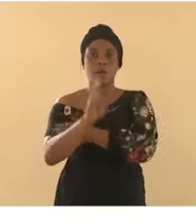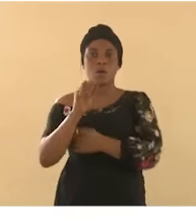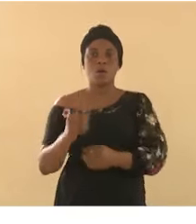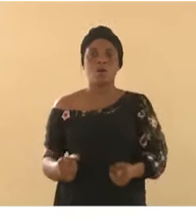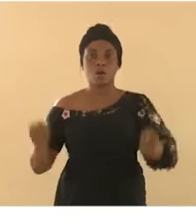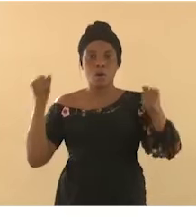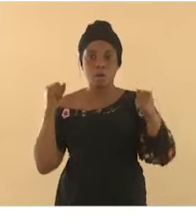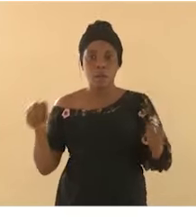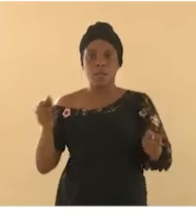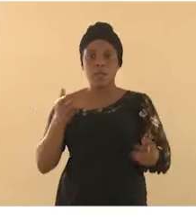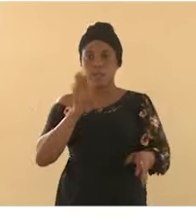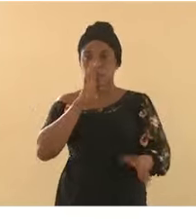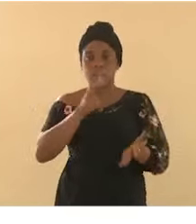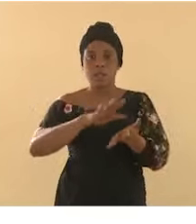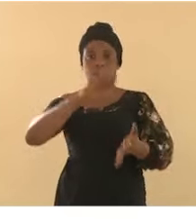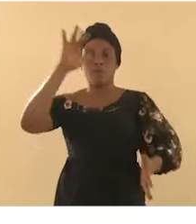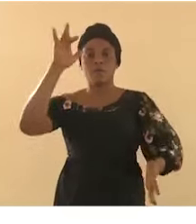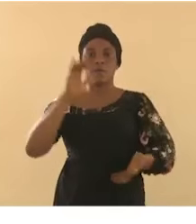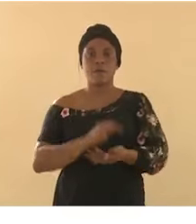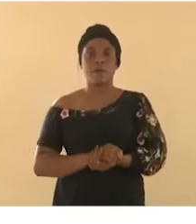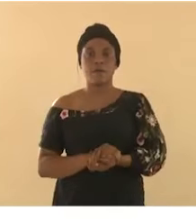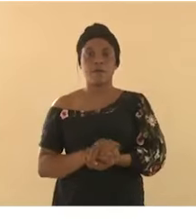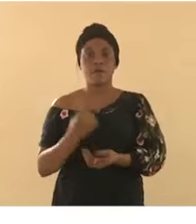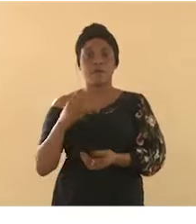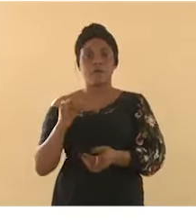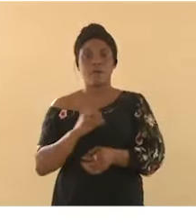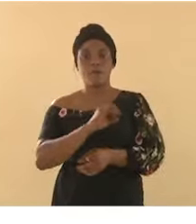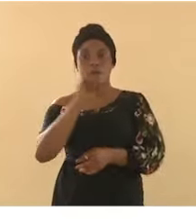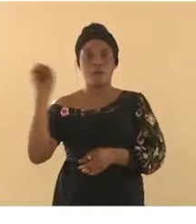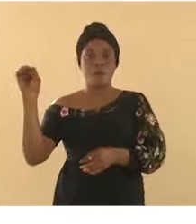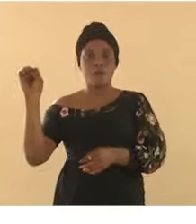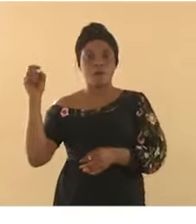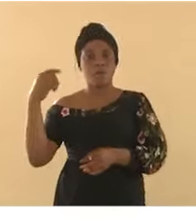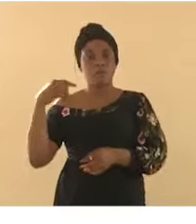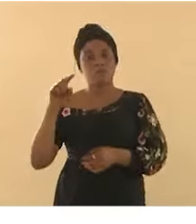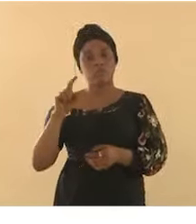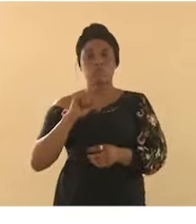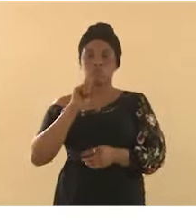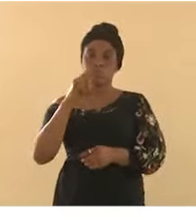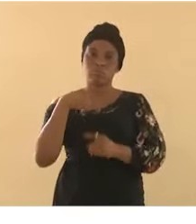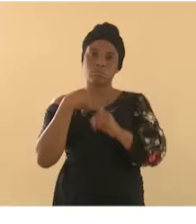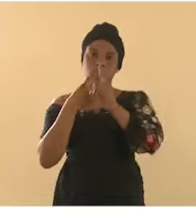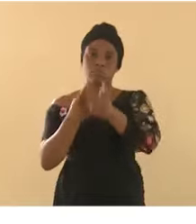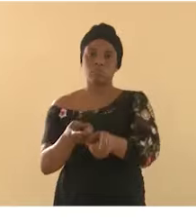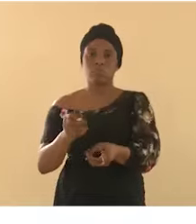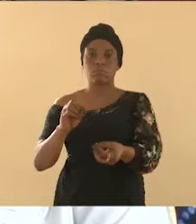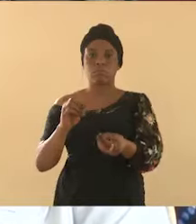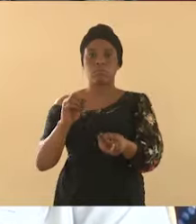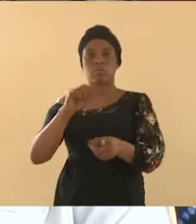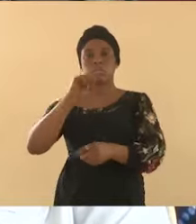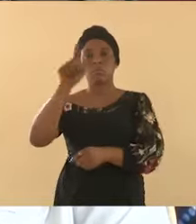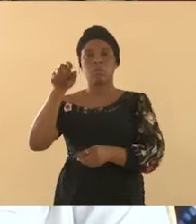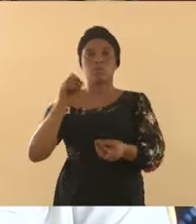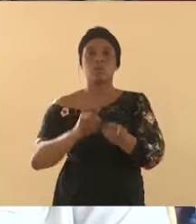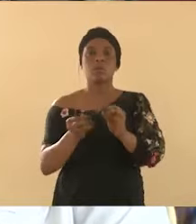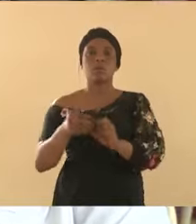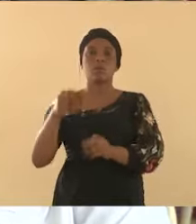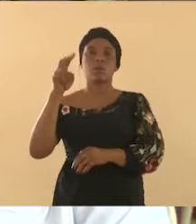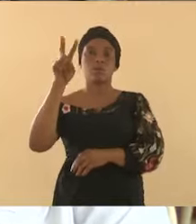May God Almighty be glorified eternally. Amen. Father, may I attempt question number 2?